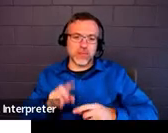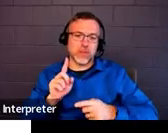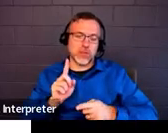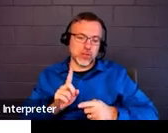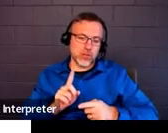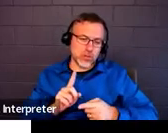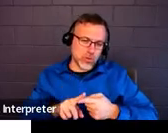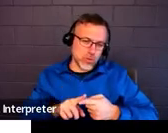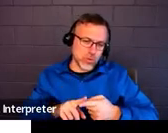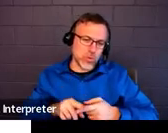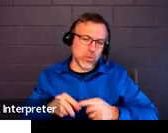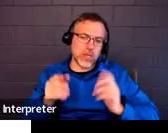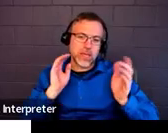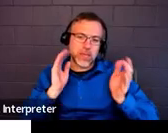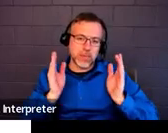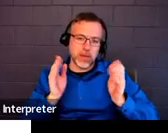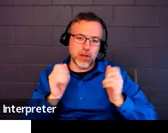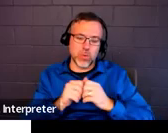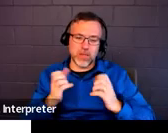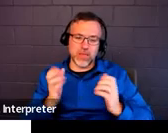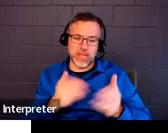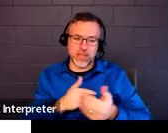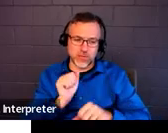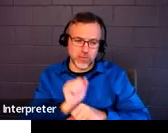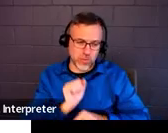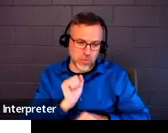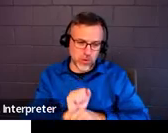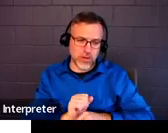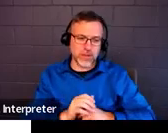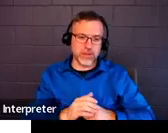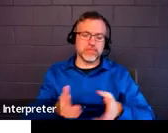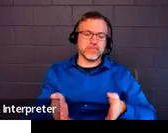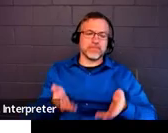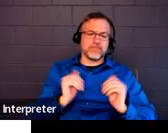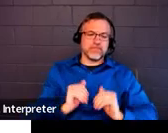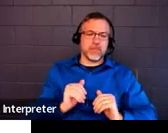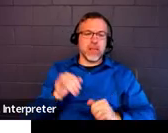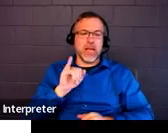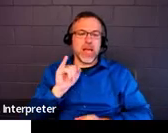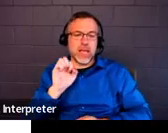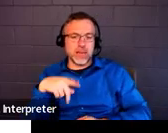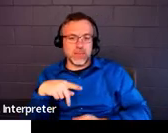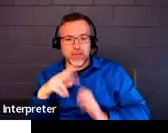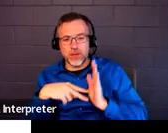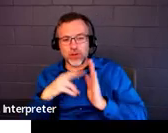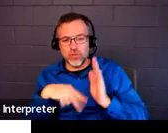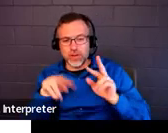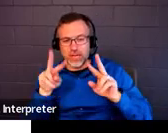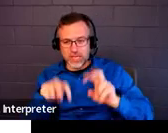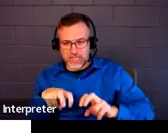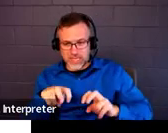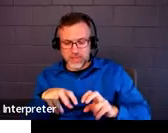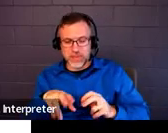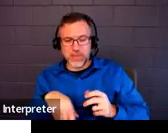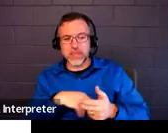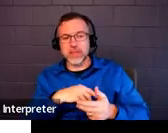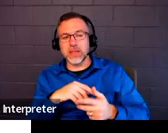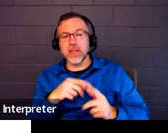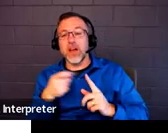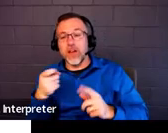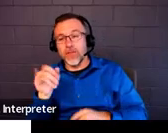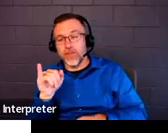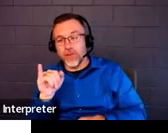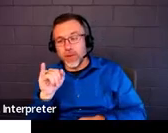their previous alternate assessments, or from individualized reading assessments. And then from the IEP,